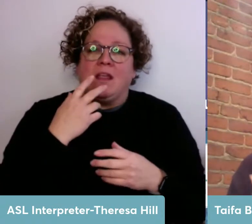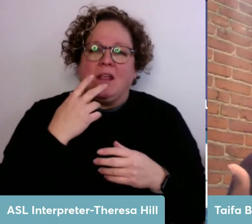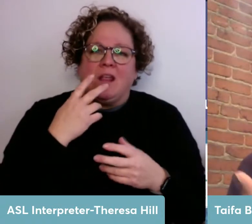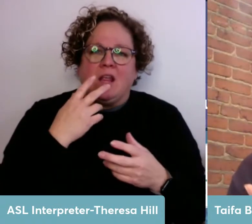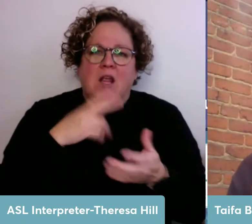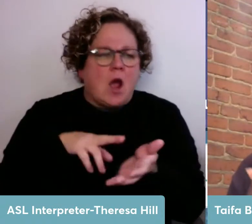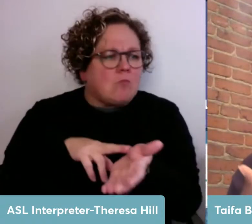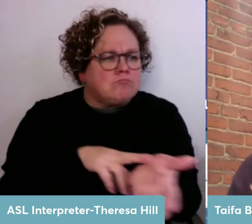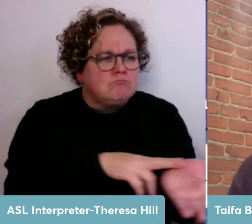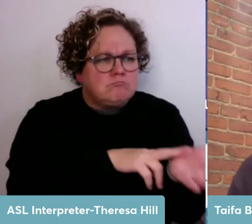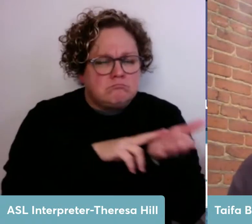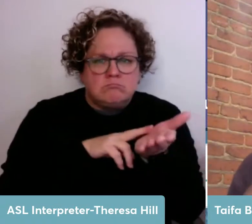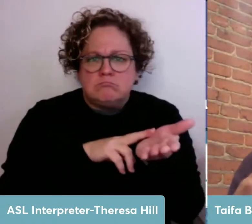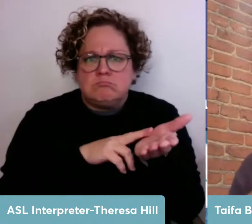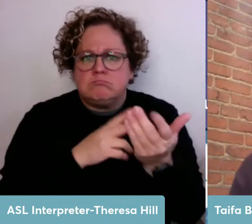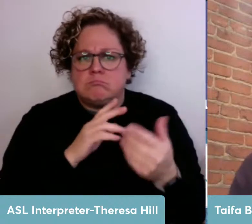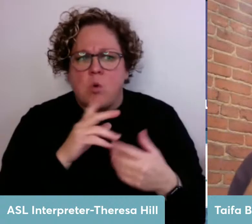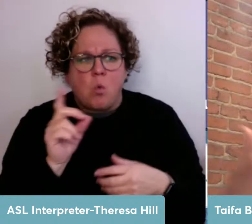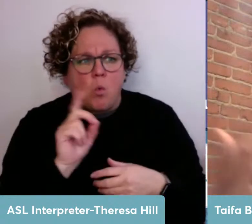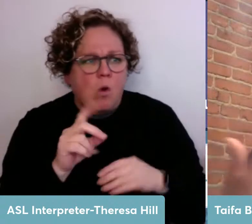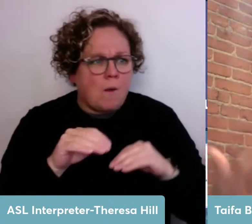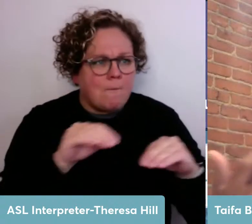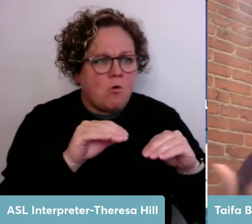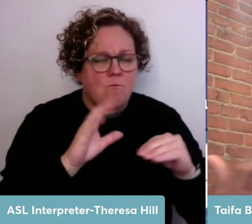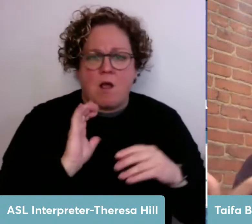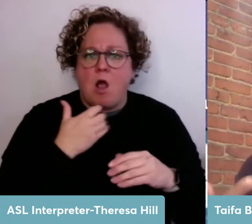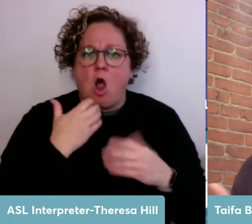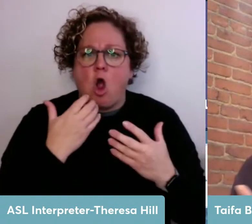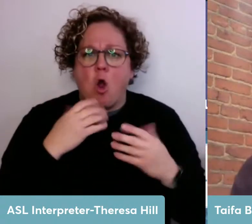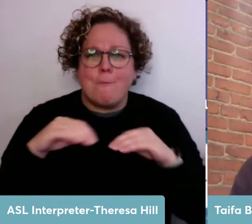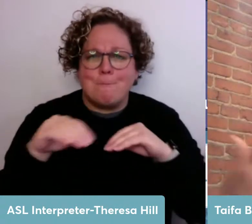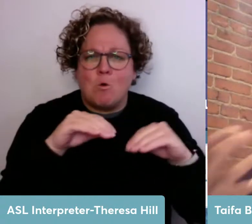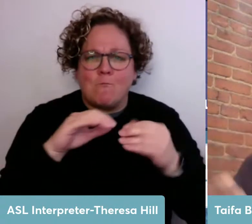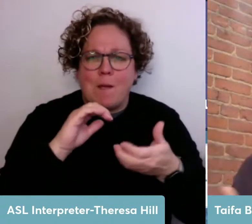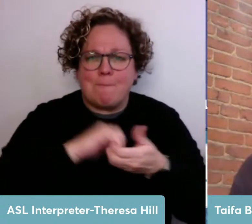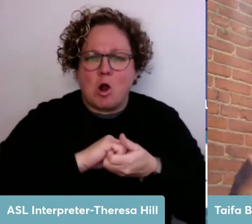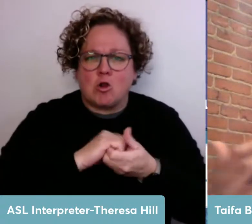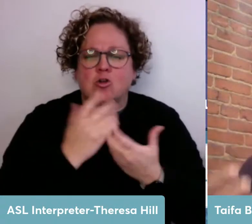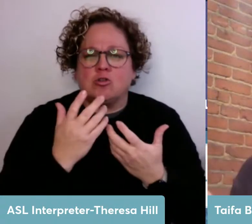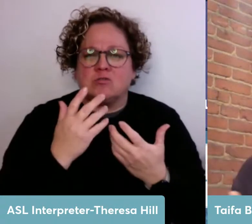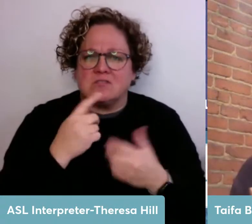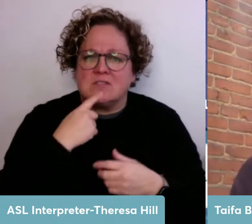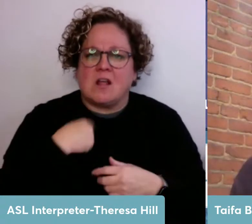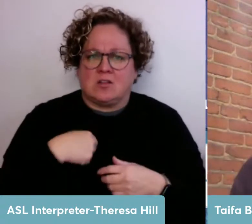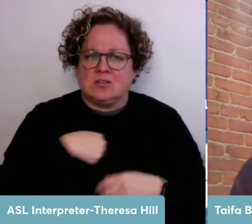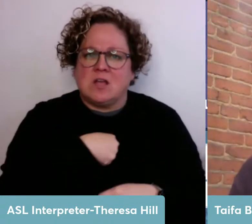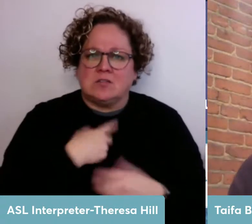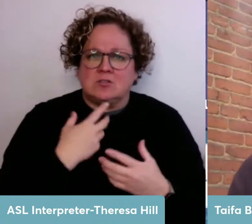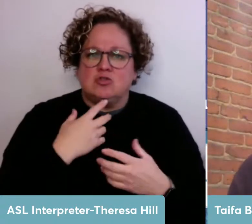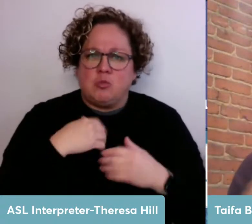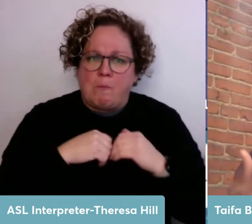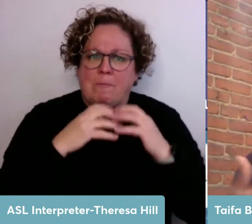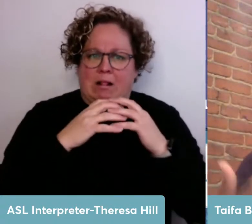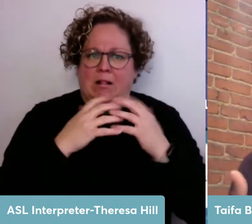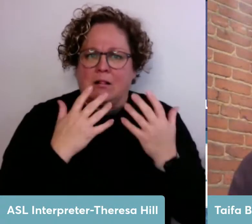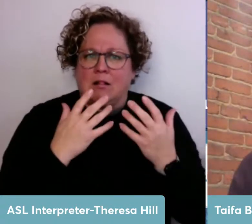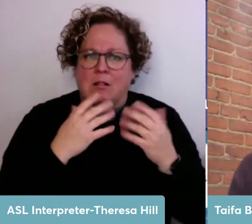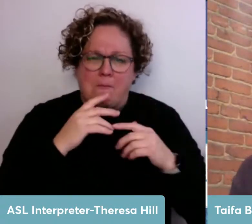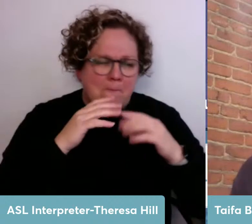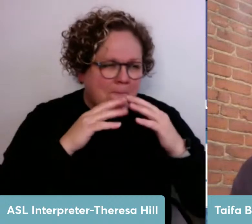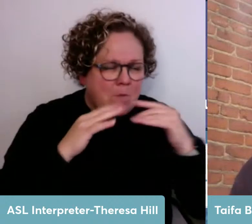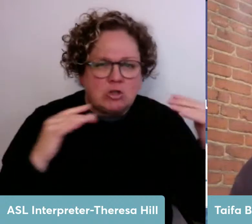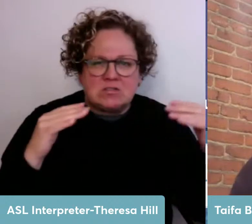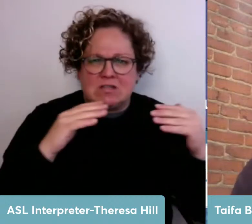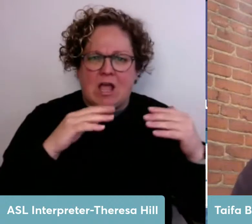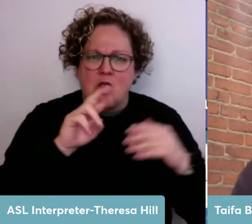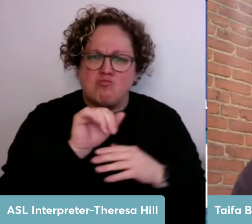Our movement partners tell us to build this multiracial, inclusive democracy, there has to be